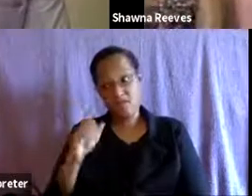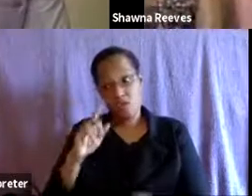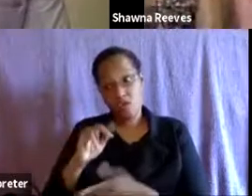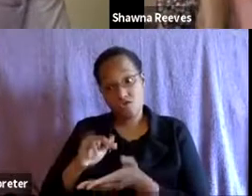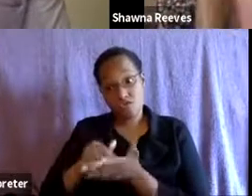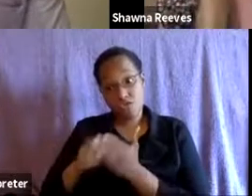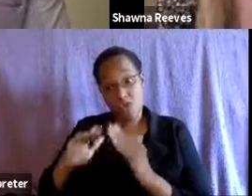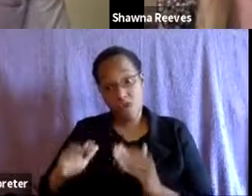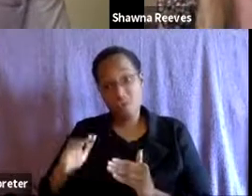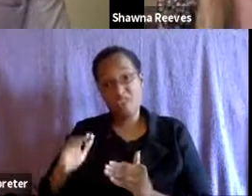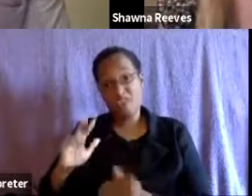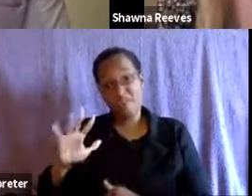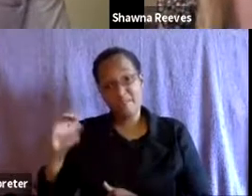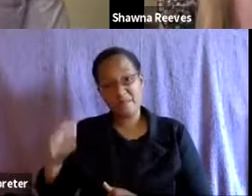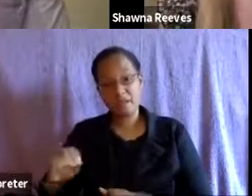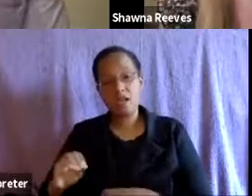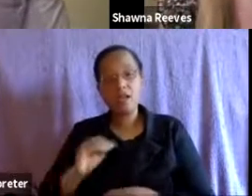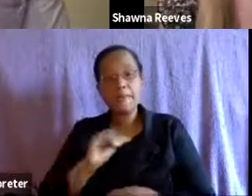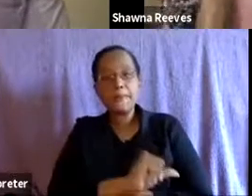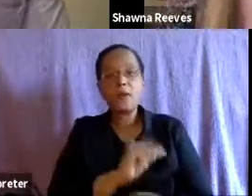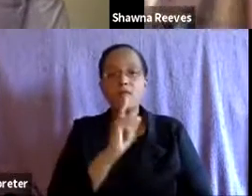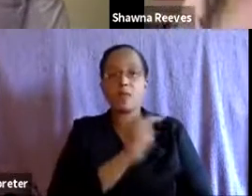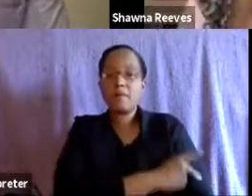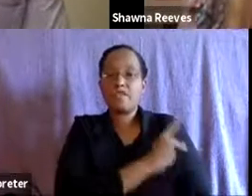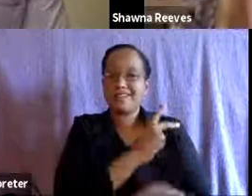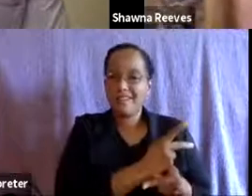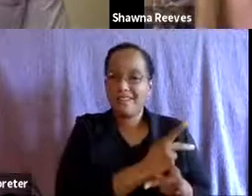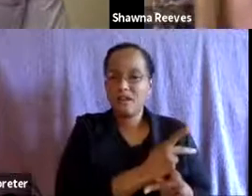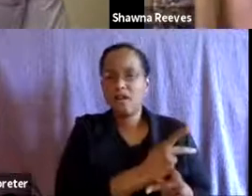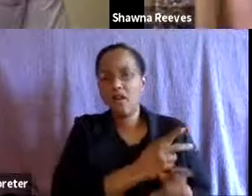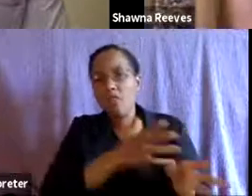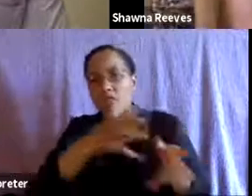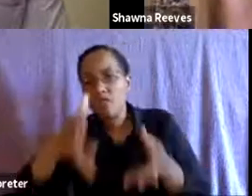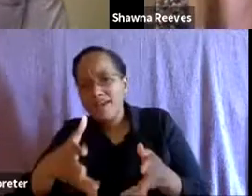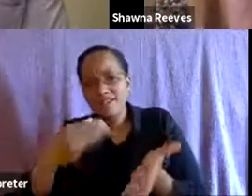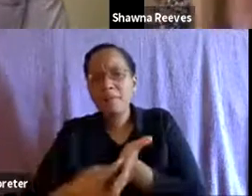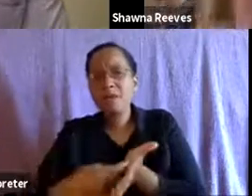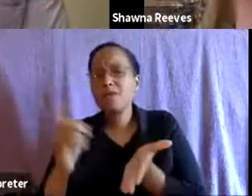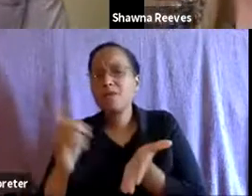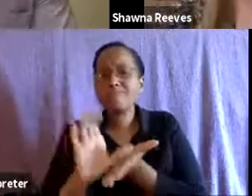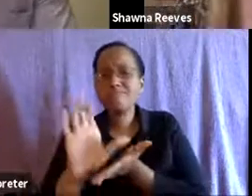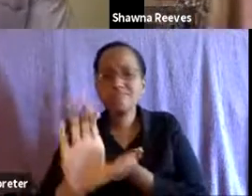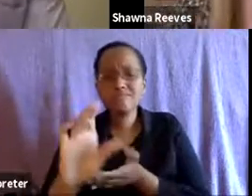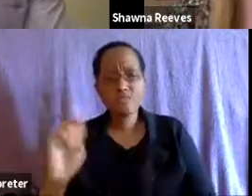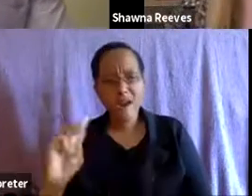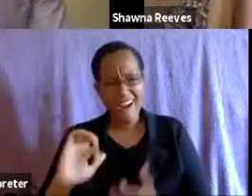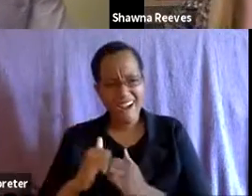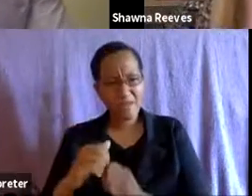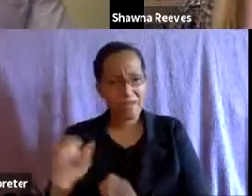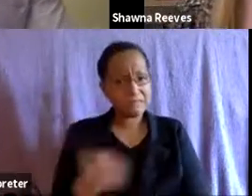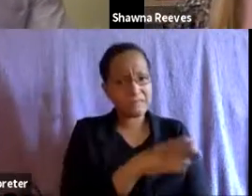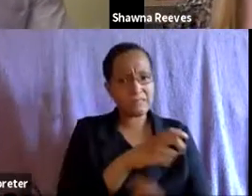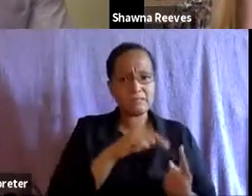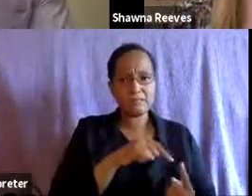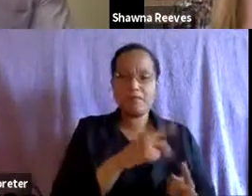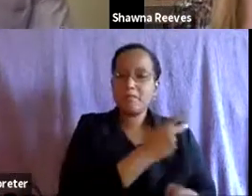a UCSF COVID-19 grand rounds 2 weeks ago. She said that only 35% of the money